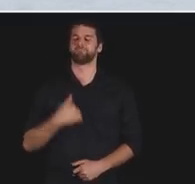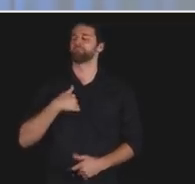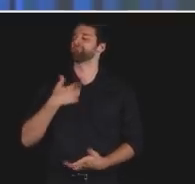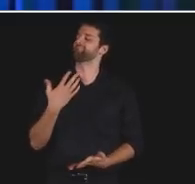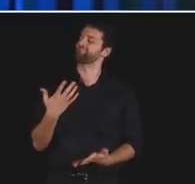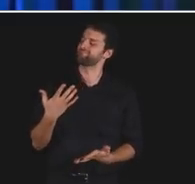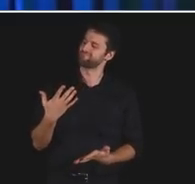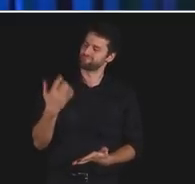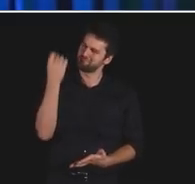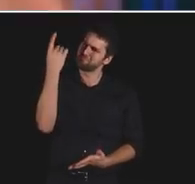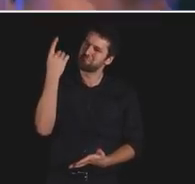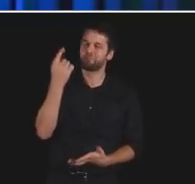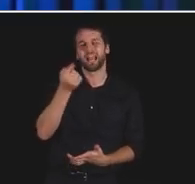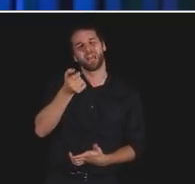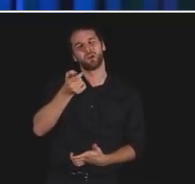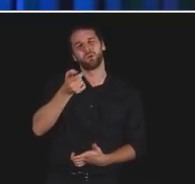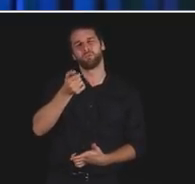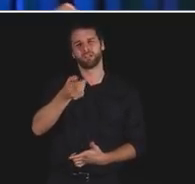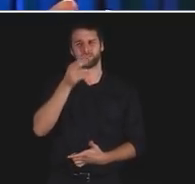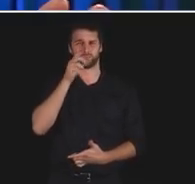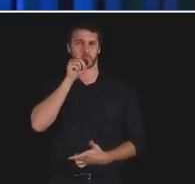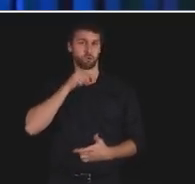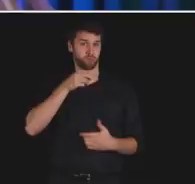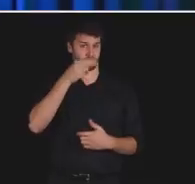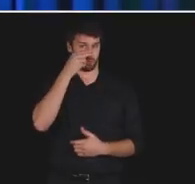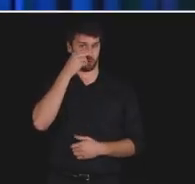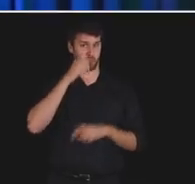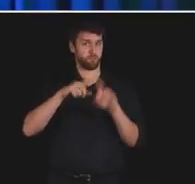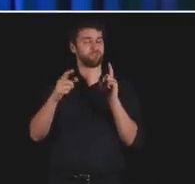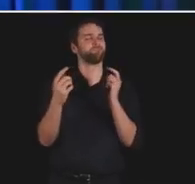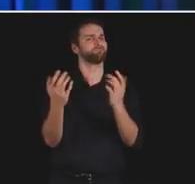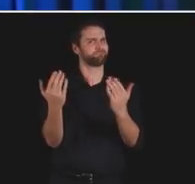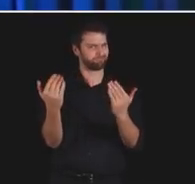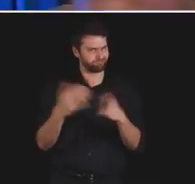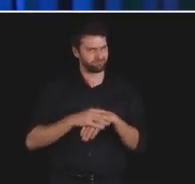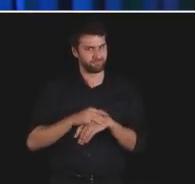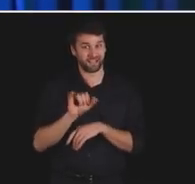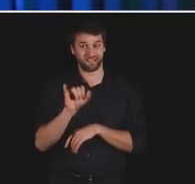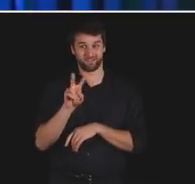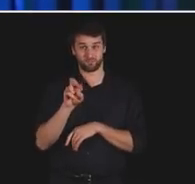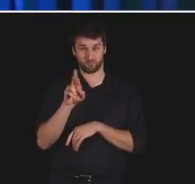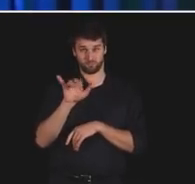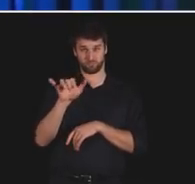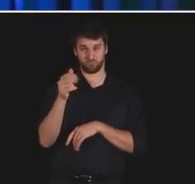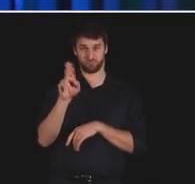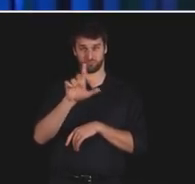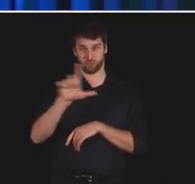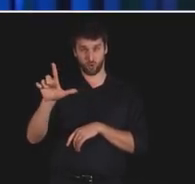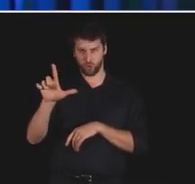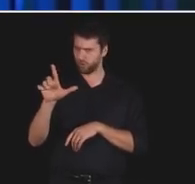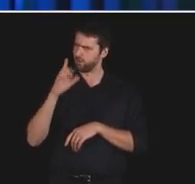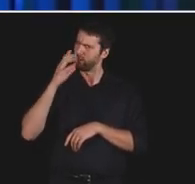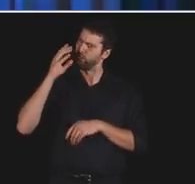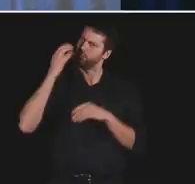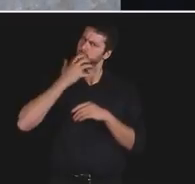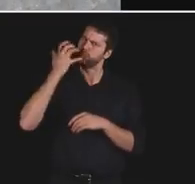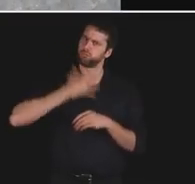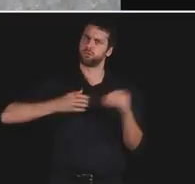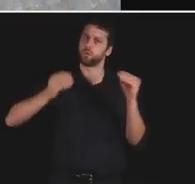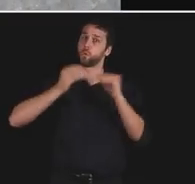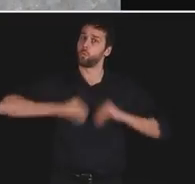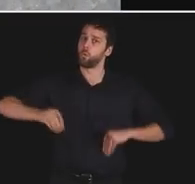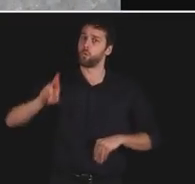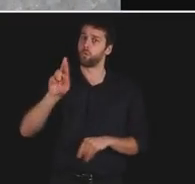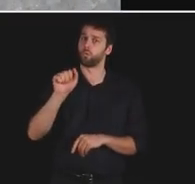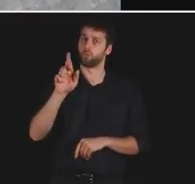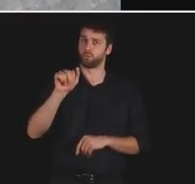Maybe I'm a bit of a bird nerd, but stick with me here because the ivory gull is way more rare than, say, a polar bear. Here's a